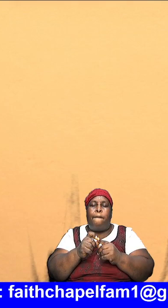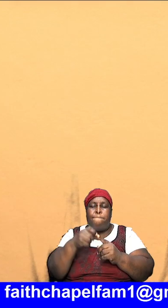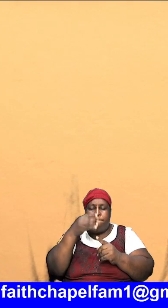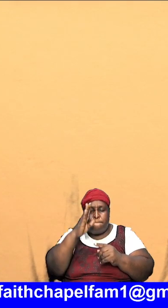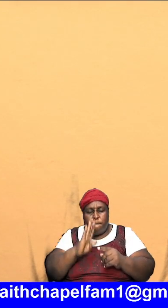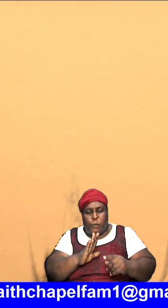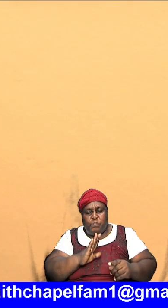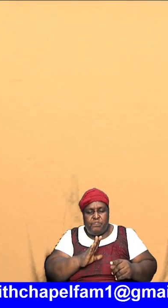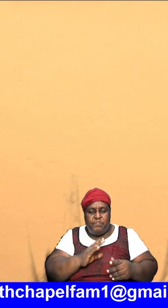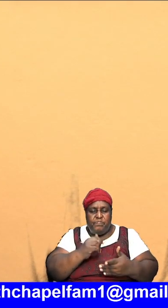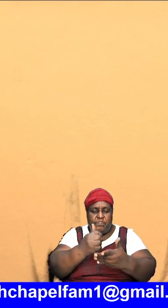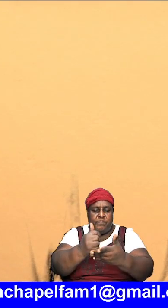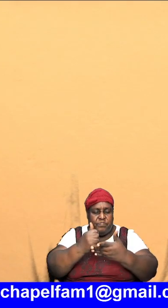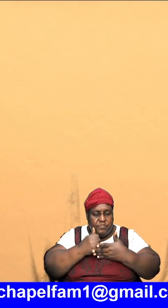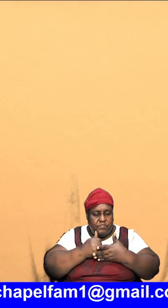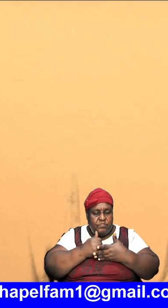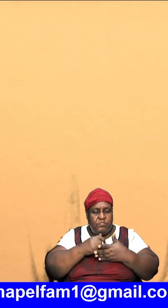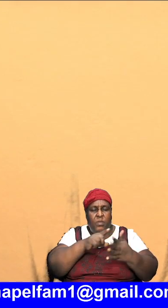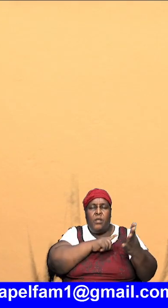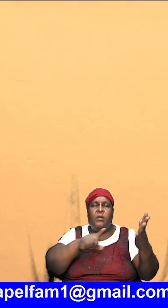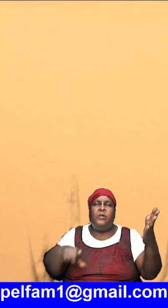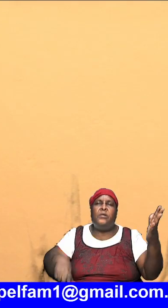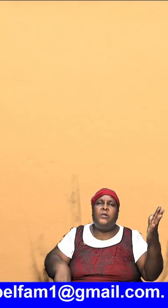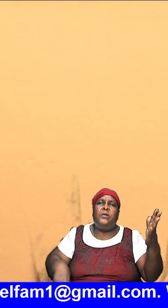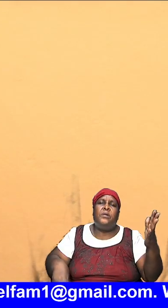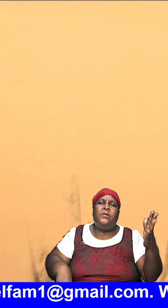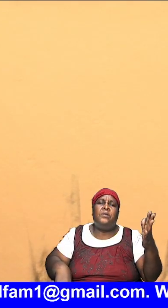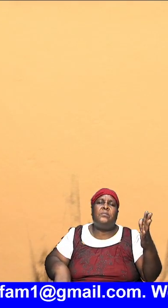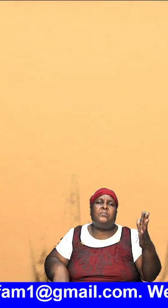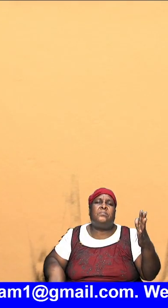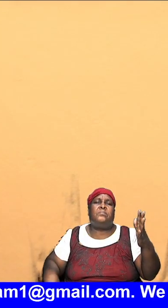God, help us, Lord, to